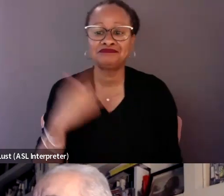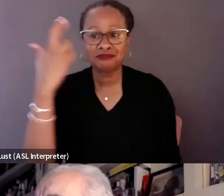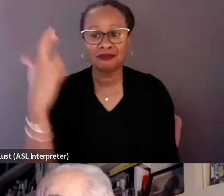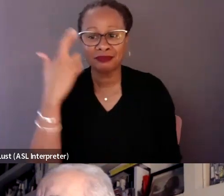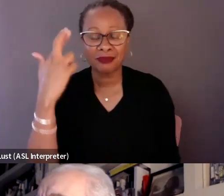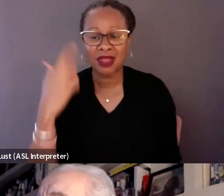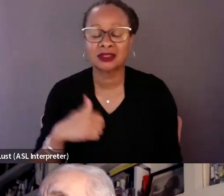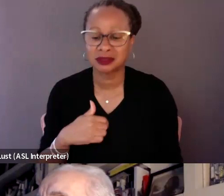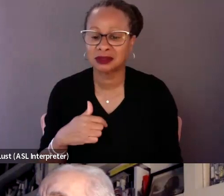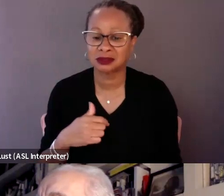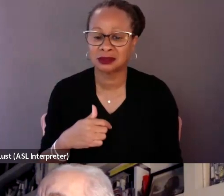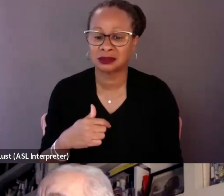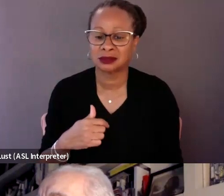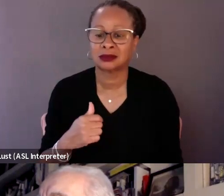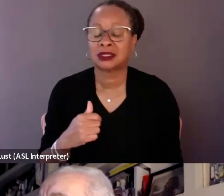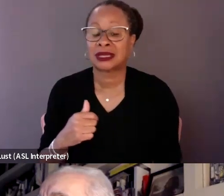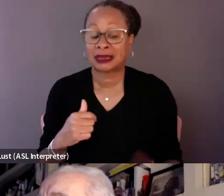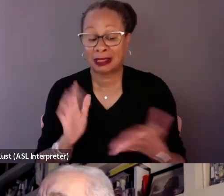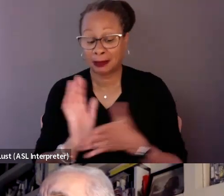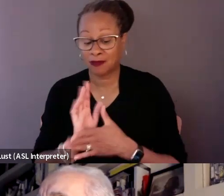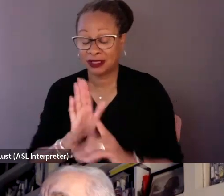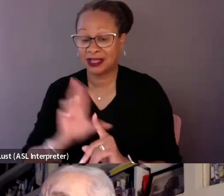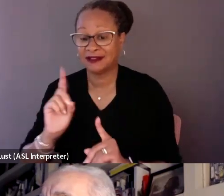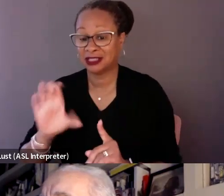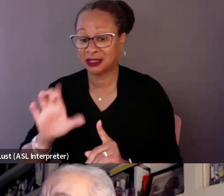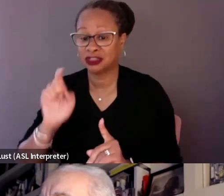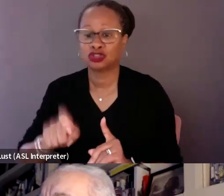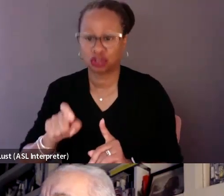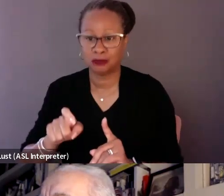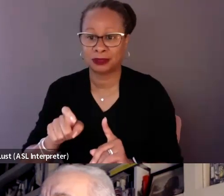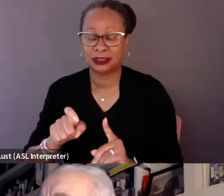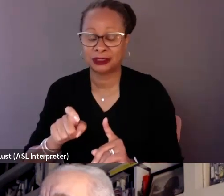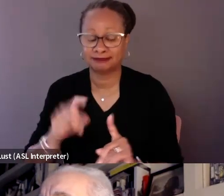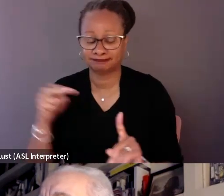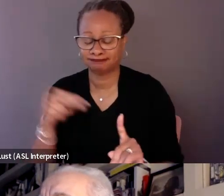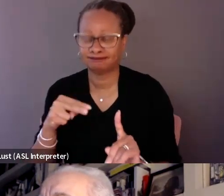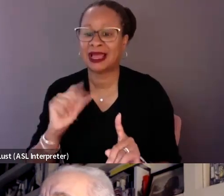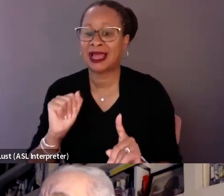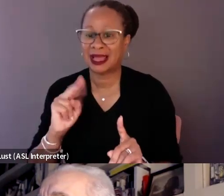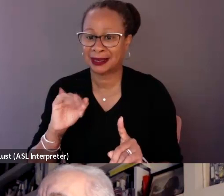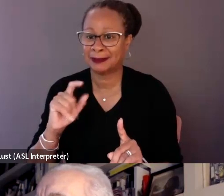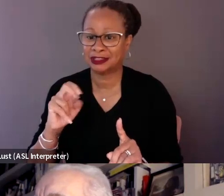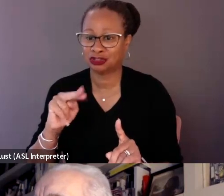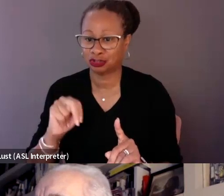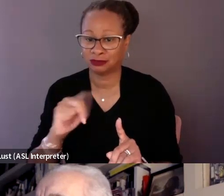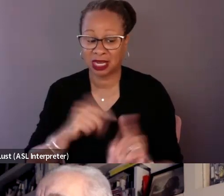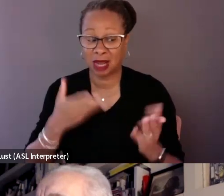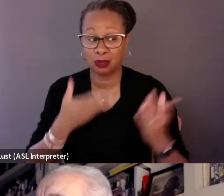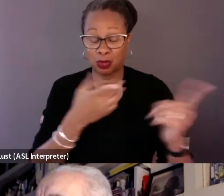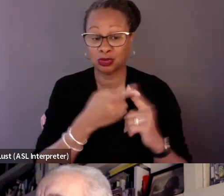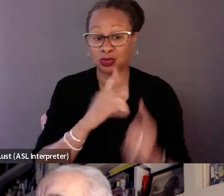that even if the movie was a documentary, it should be an animation documentary. And I proposed to Javier to,